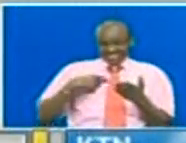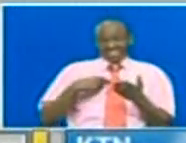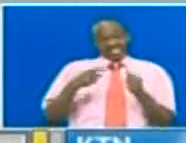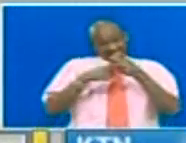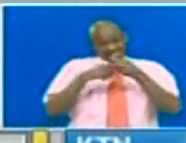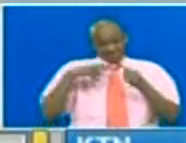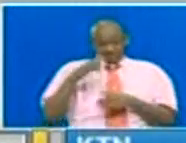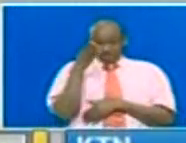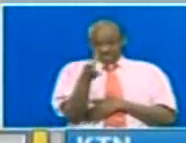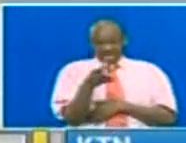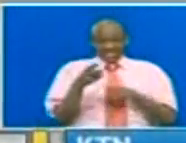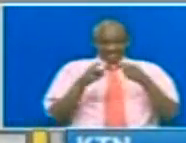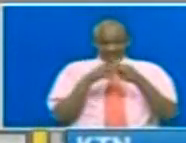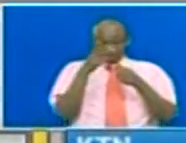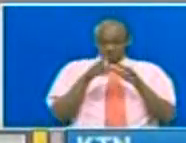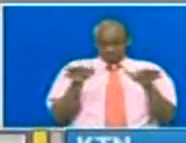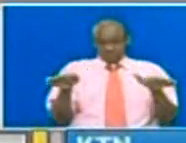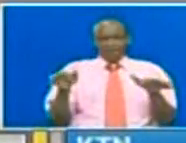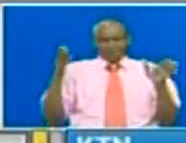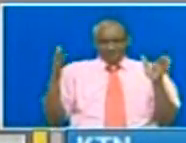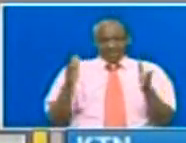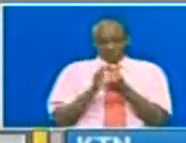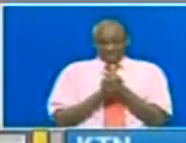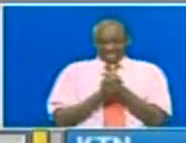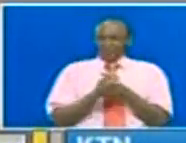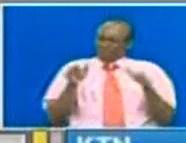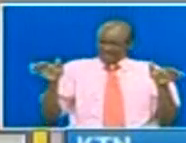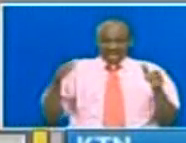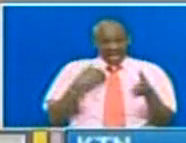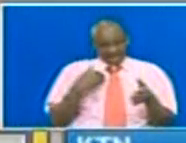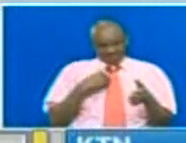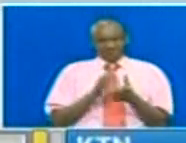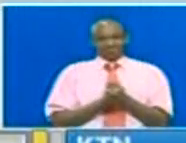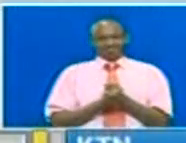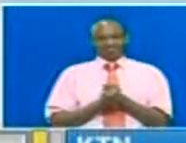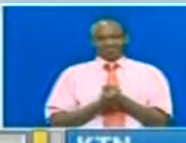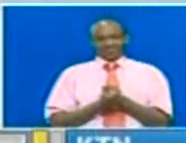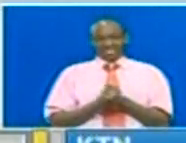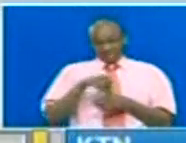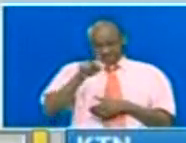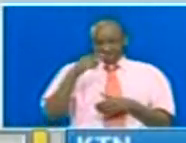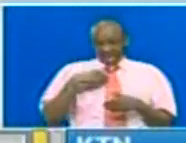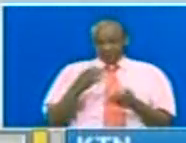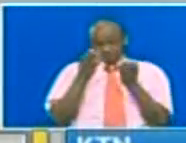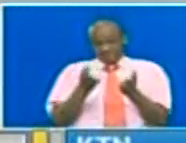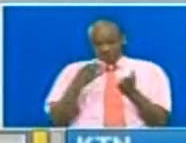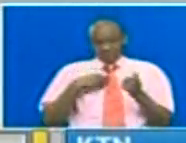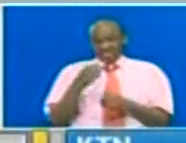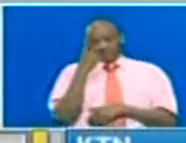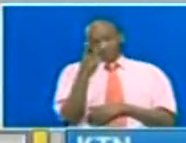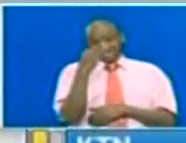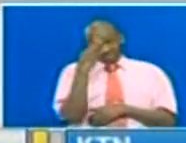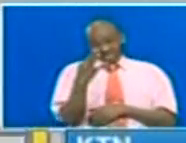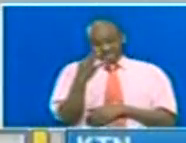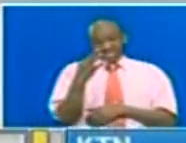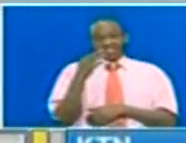with a 72-meter wingspan, bigger than that of a Boeing 747 plane. But it has a weight of just